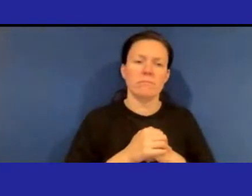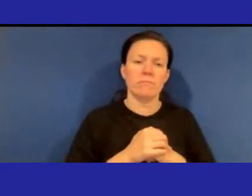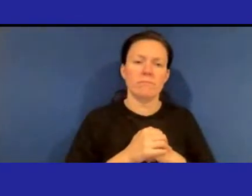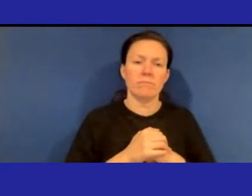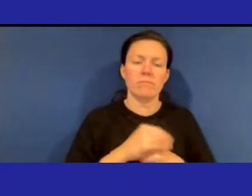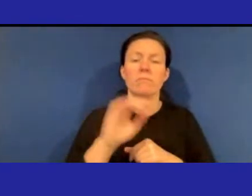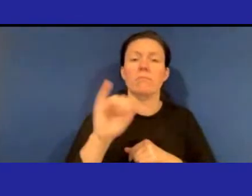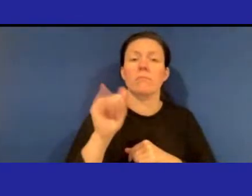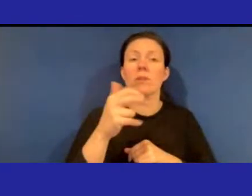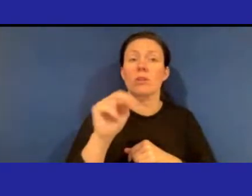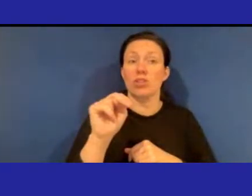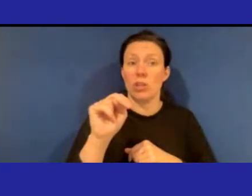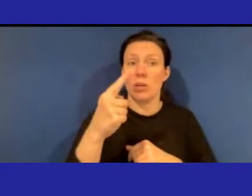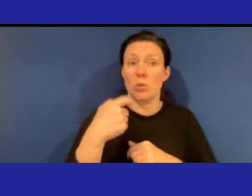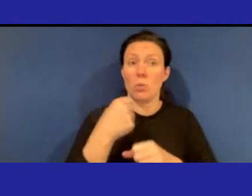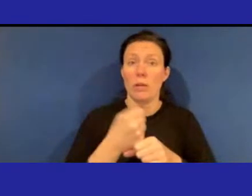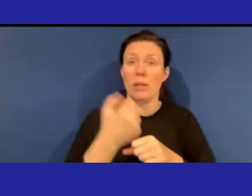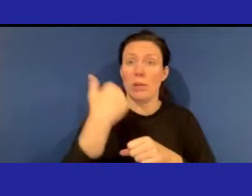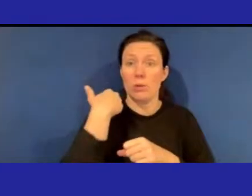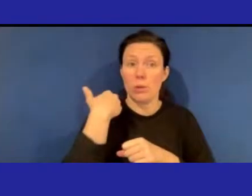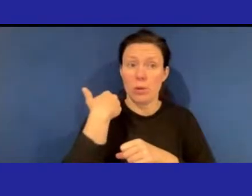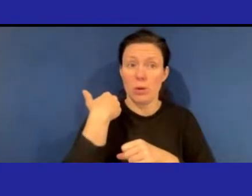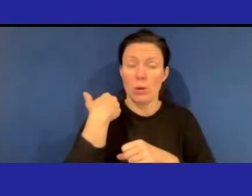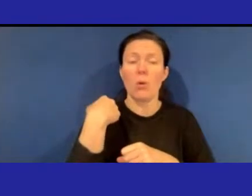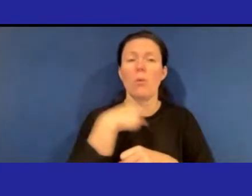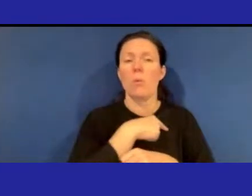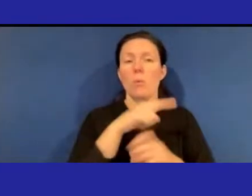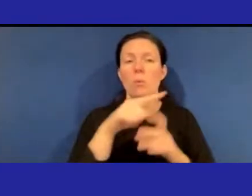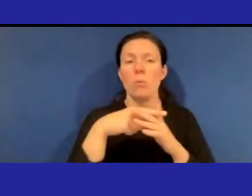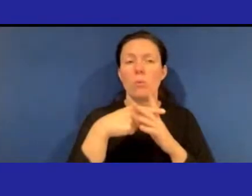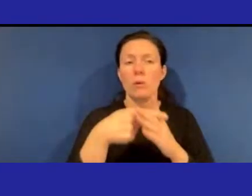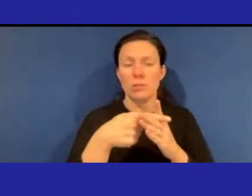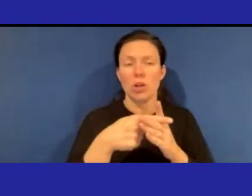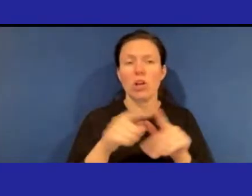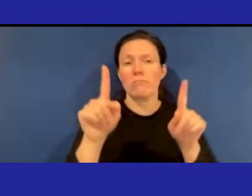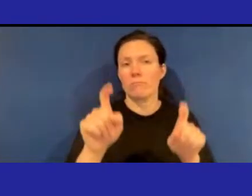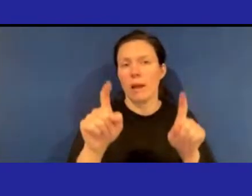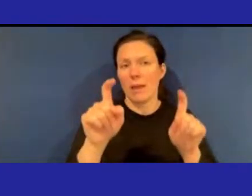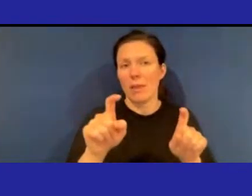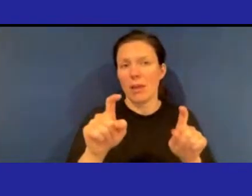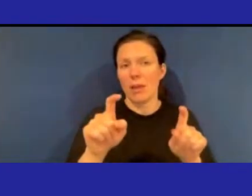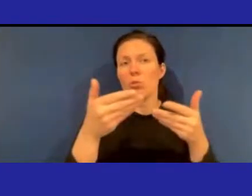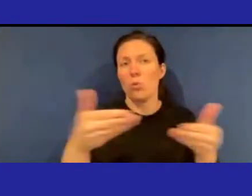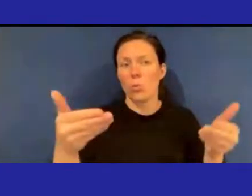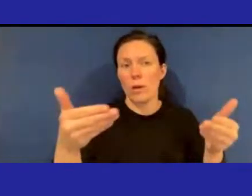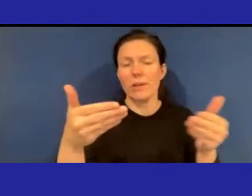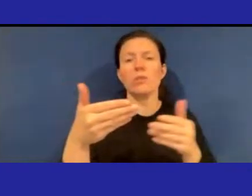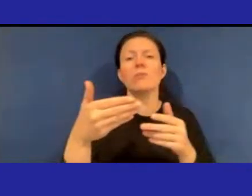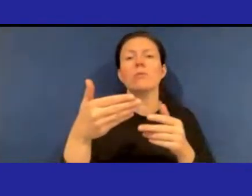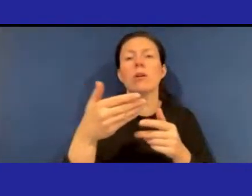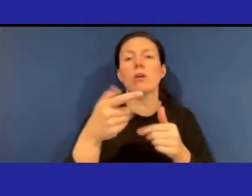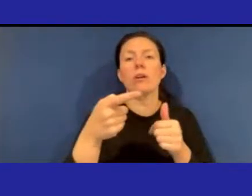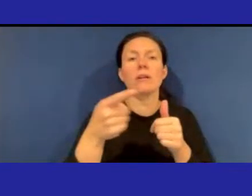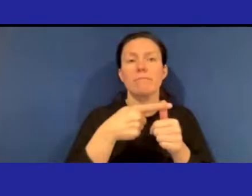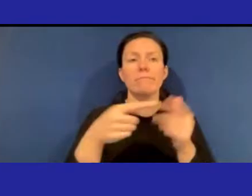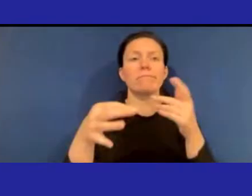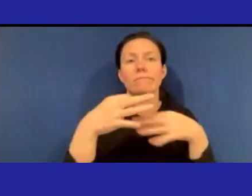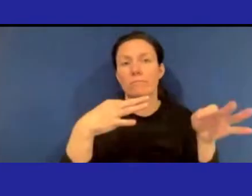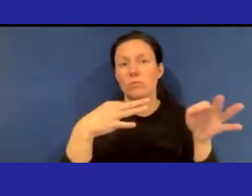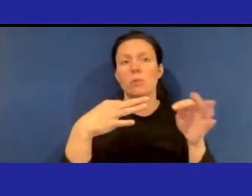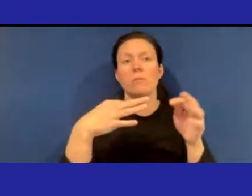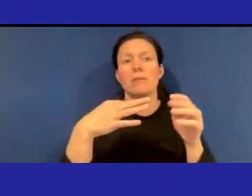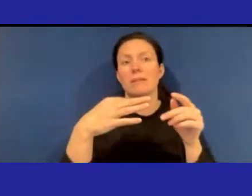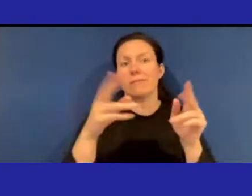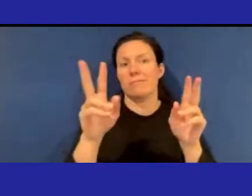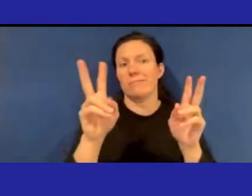ago, we started a pilot where we hired an inaugural transplant navigator. Okay, next